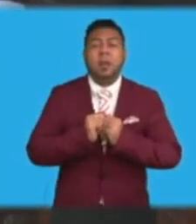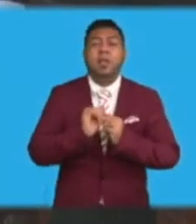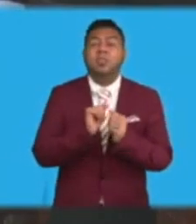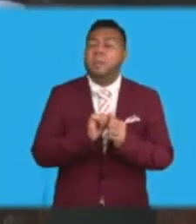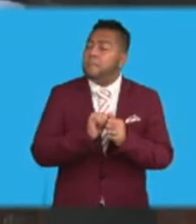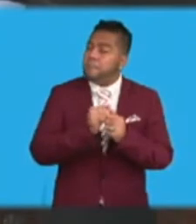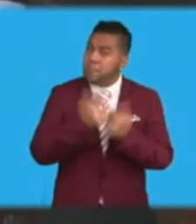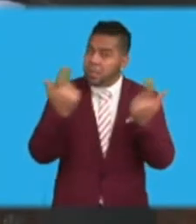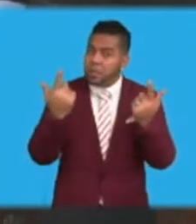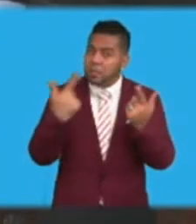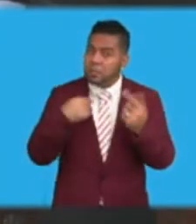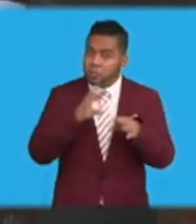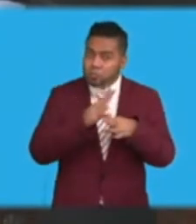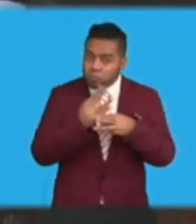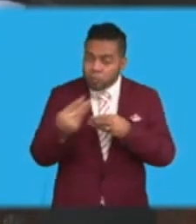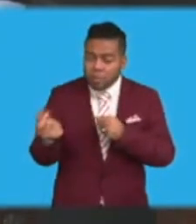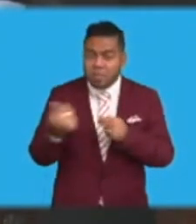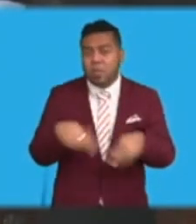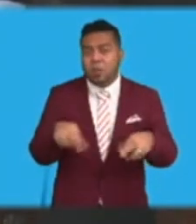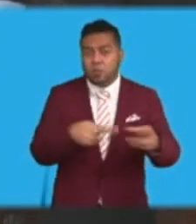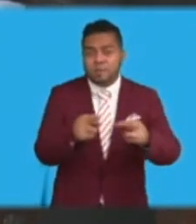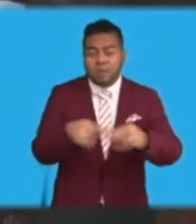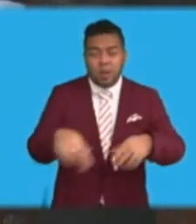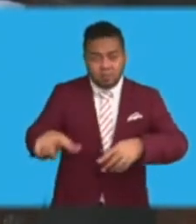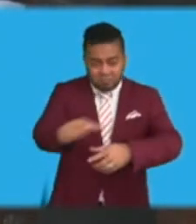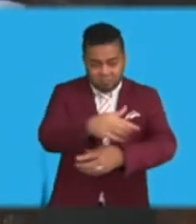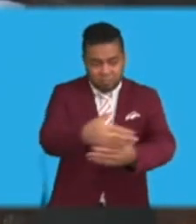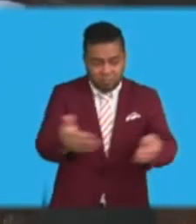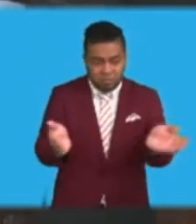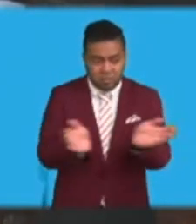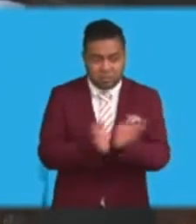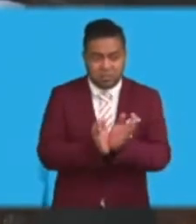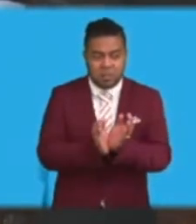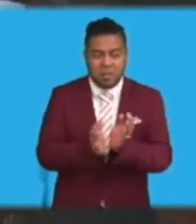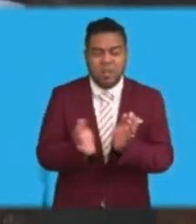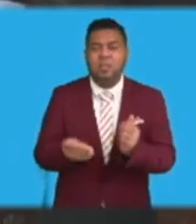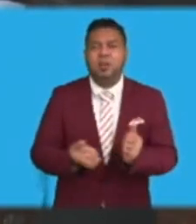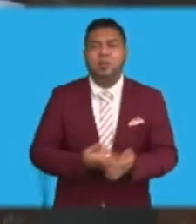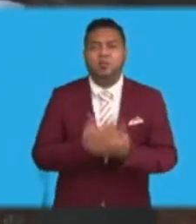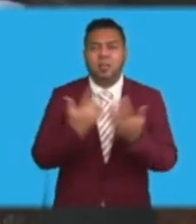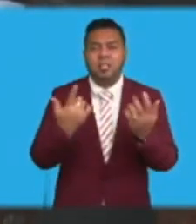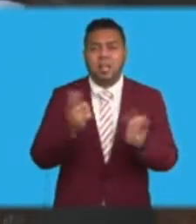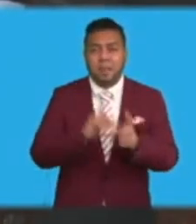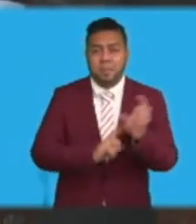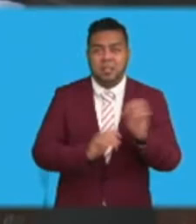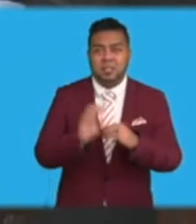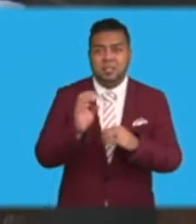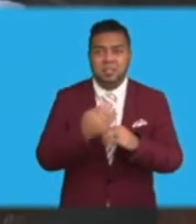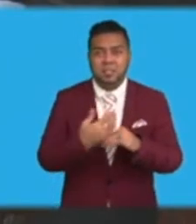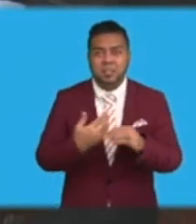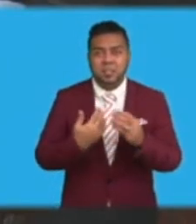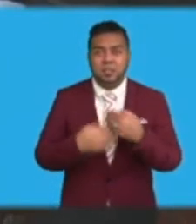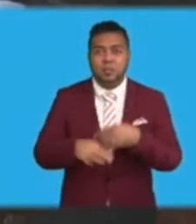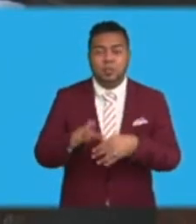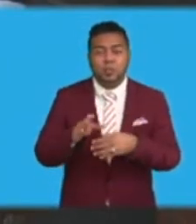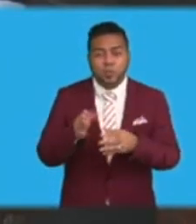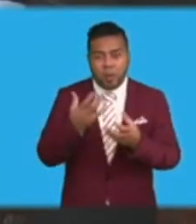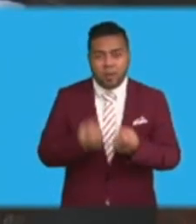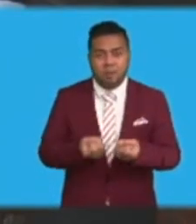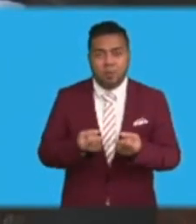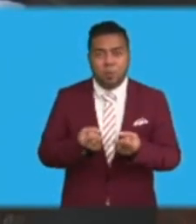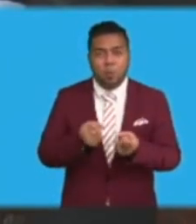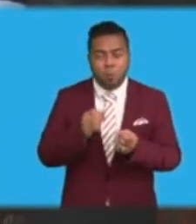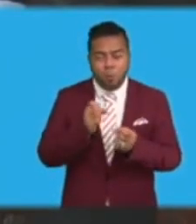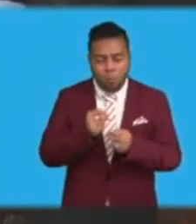smoother a river, creek, or other canal is, the greater its capacity to carry water and the less prone it is to